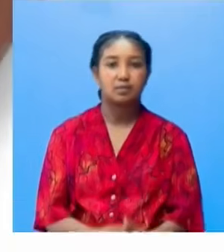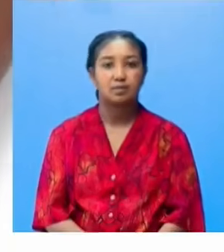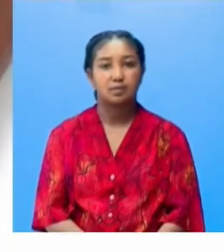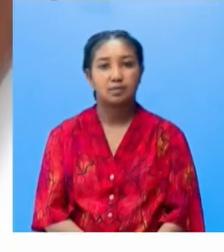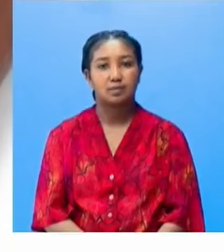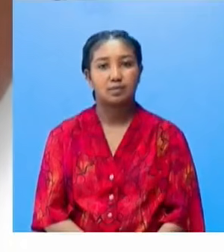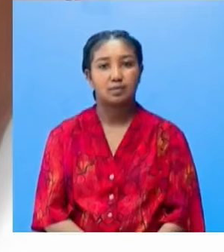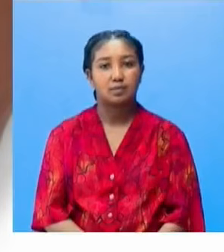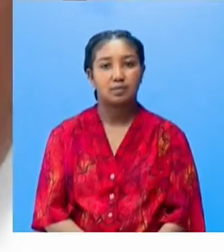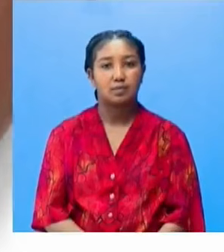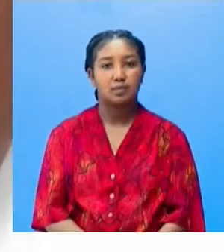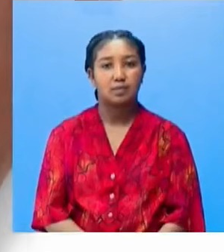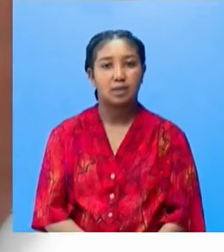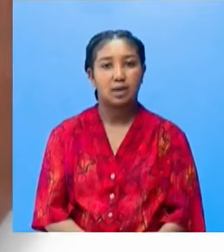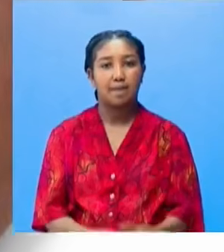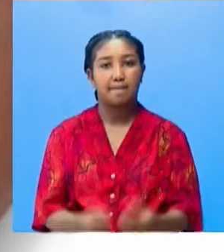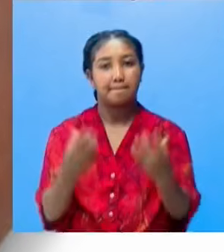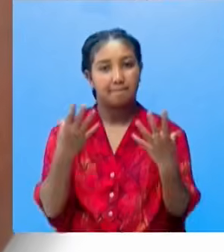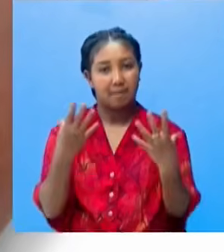passive.